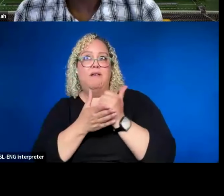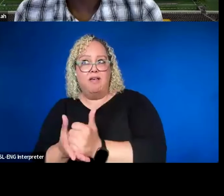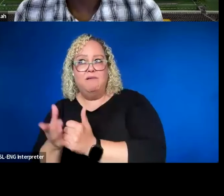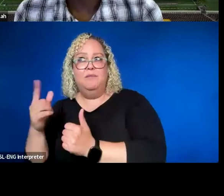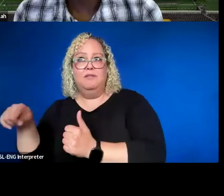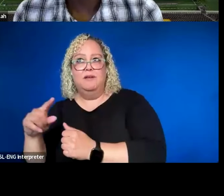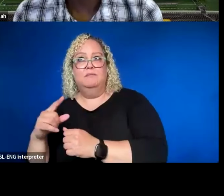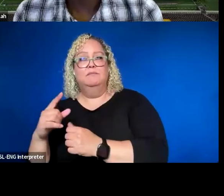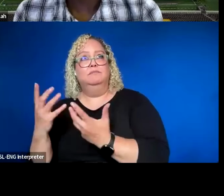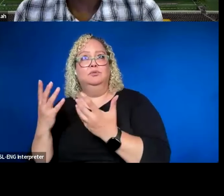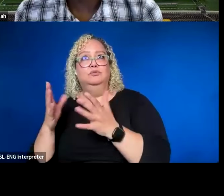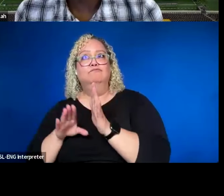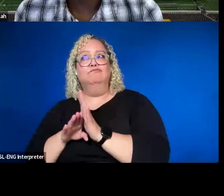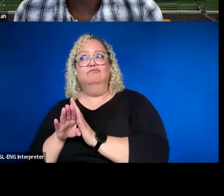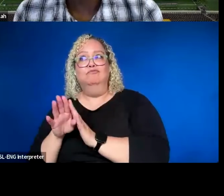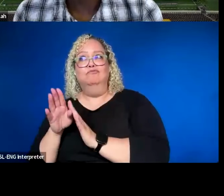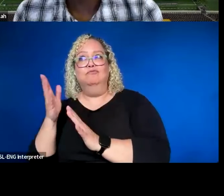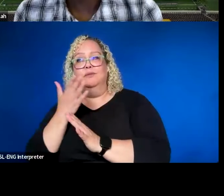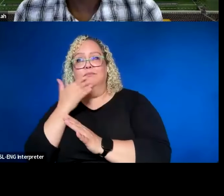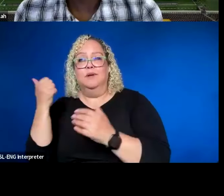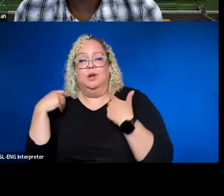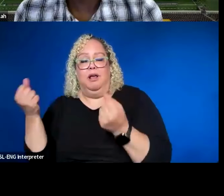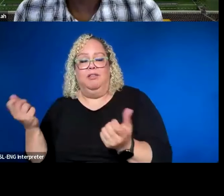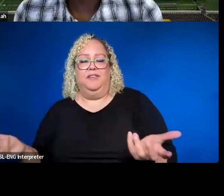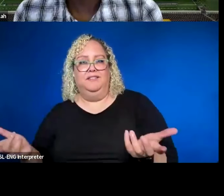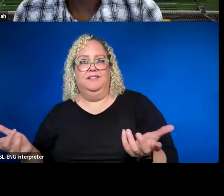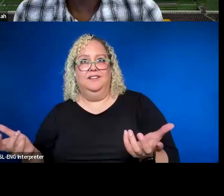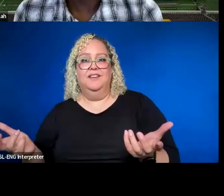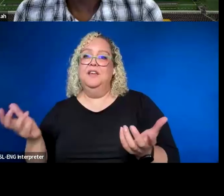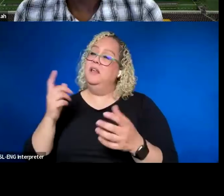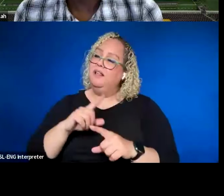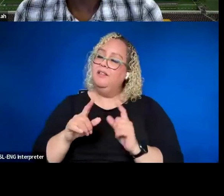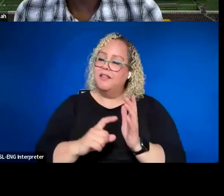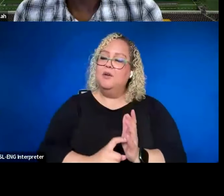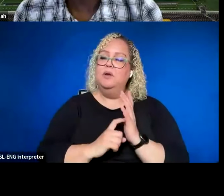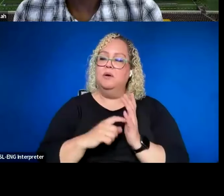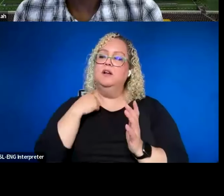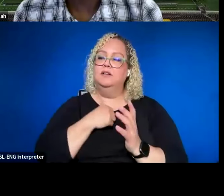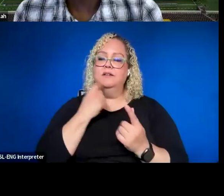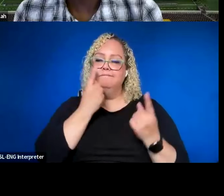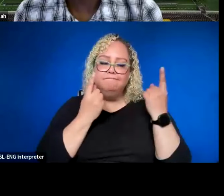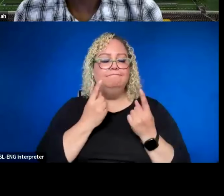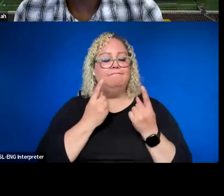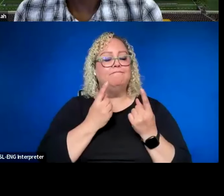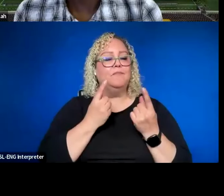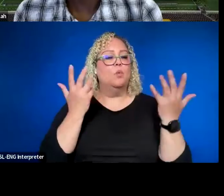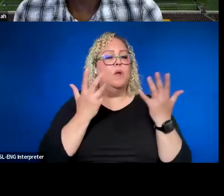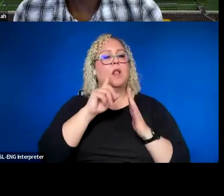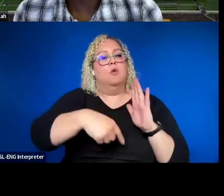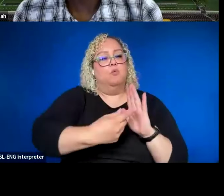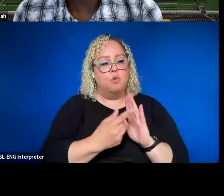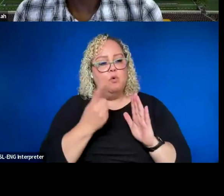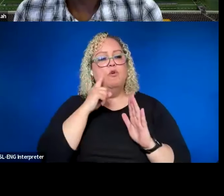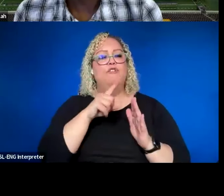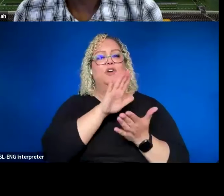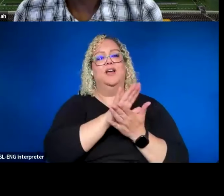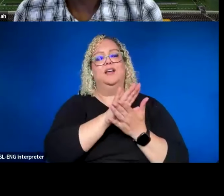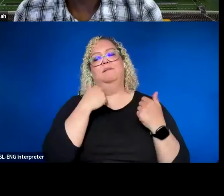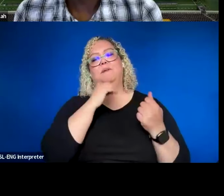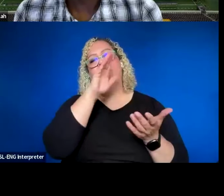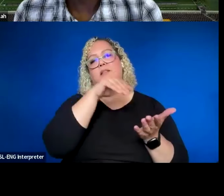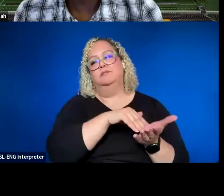there, but that requires us to think about what is the role of academic health centers in advocacy? What